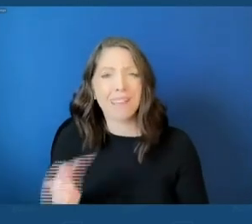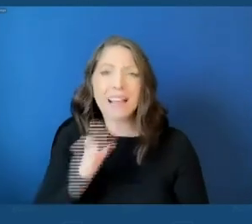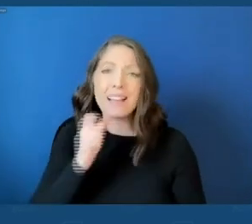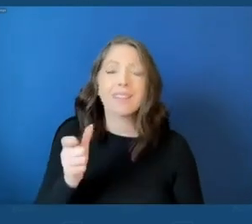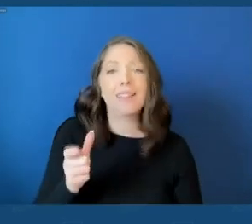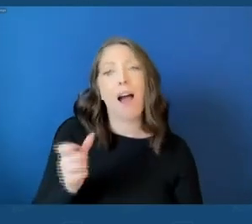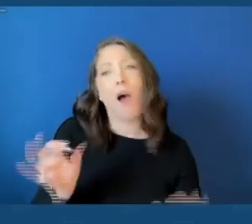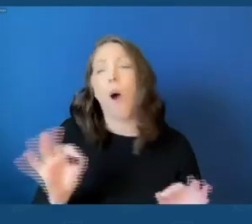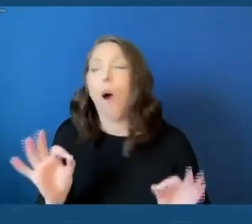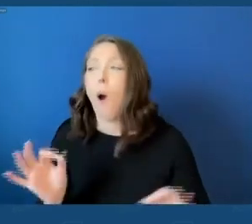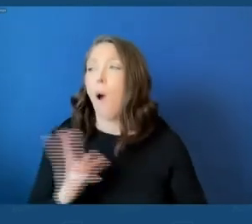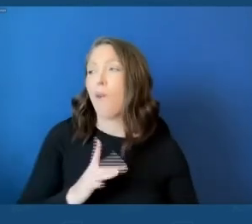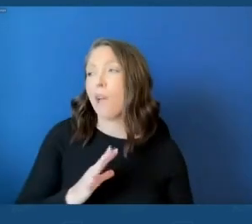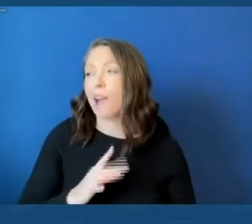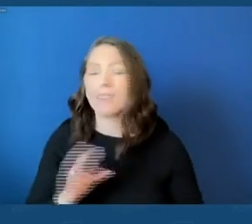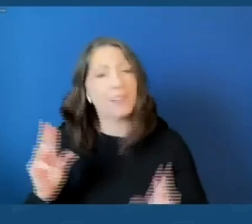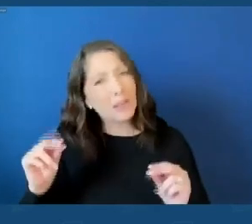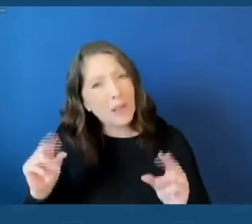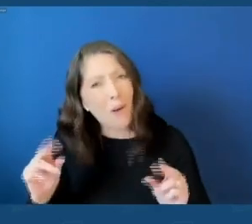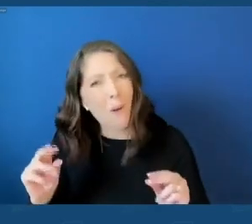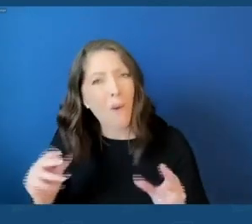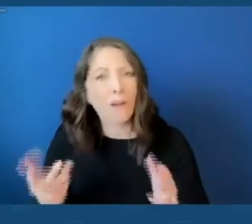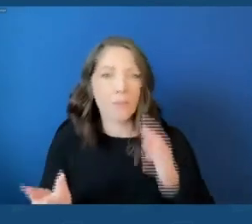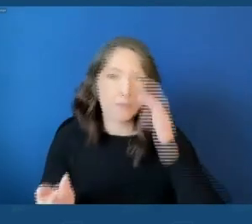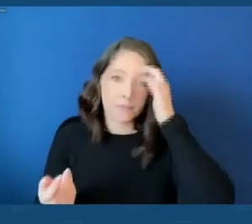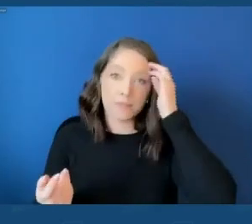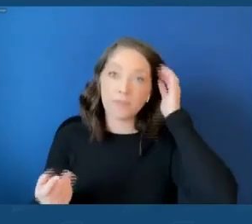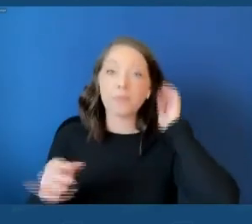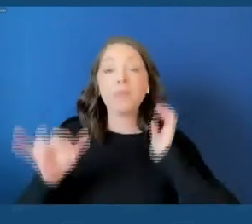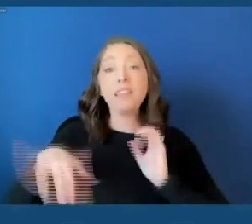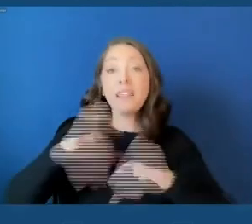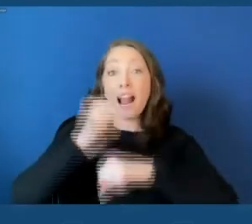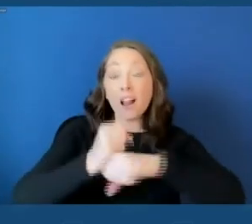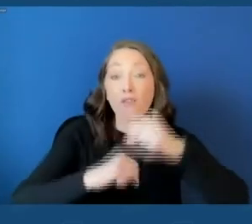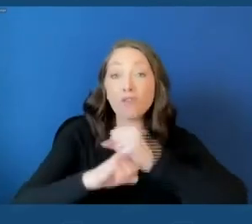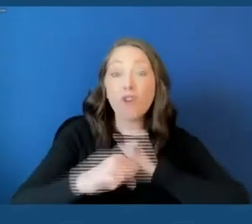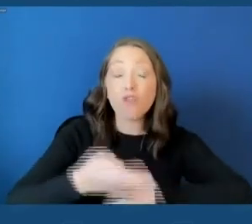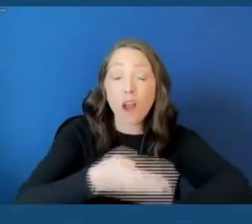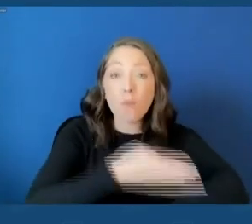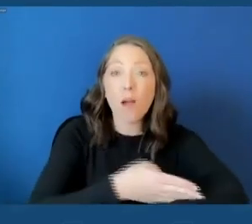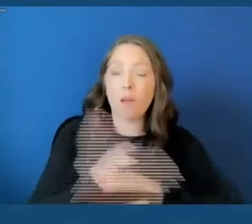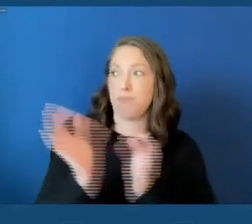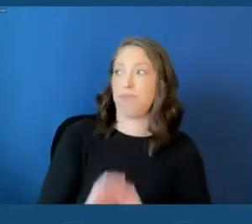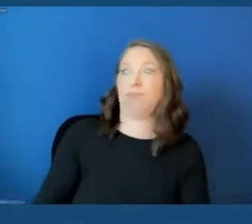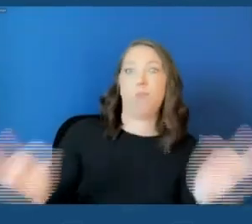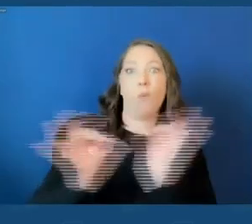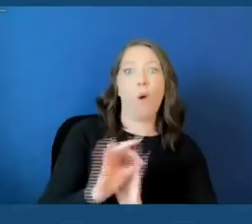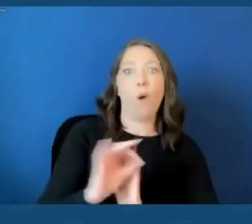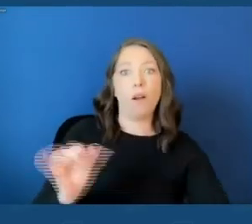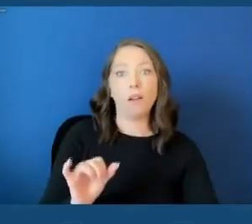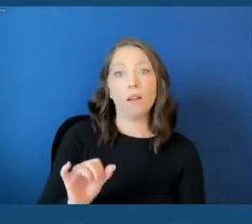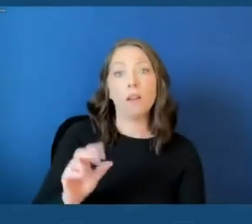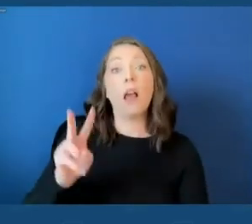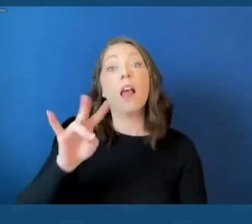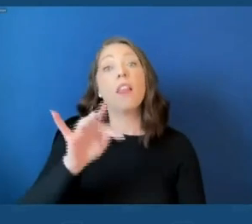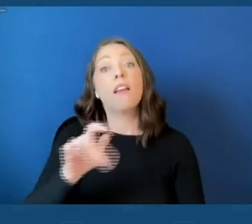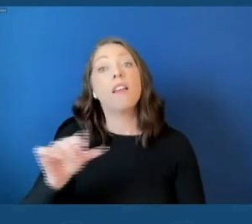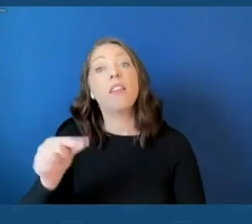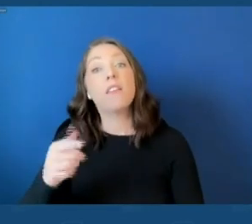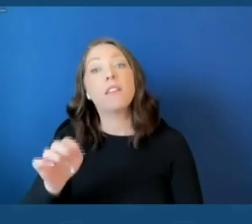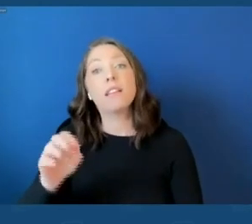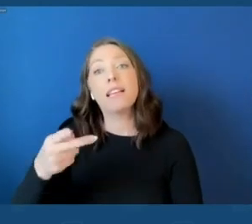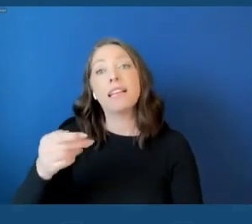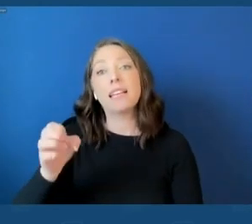that's used for sewer infrastructure upgrades is also important. Take the village of Hempstead, which is getting a $5 million